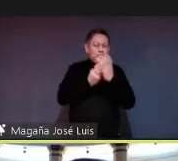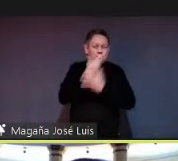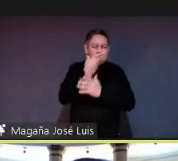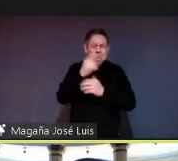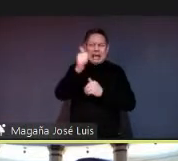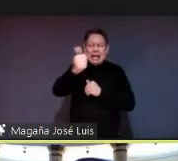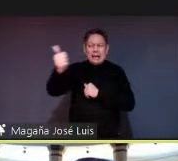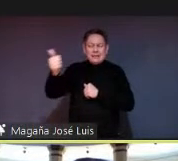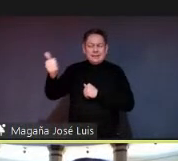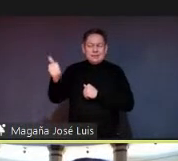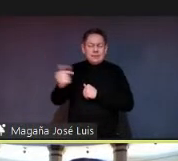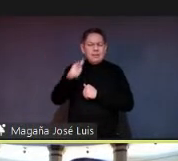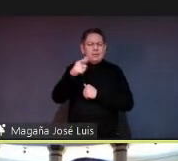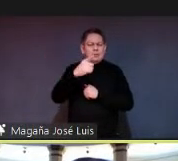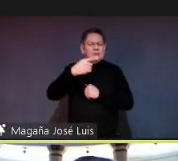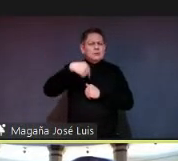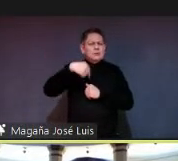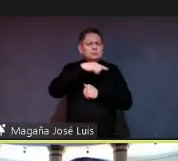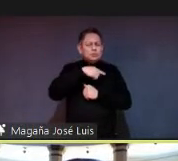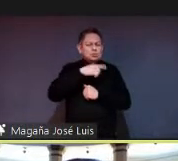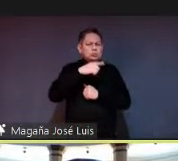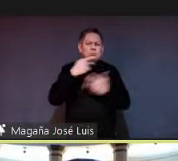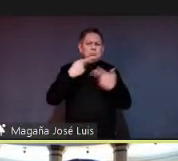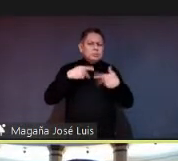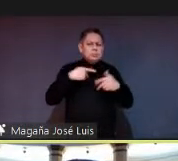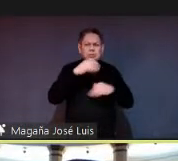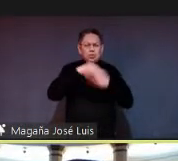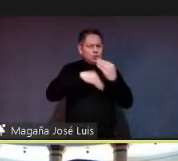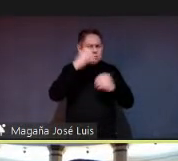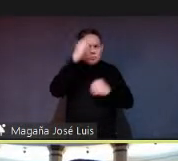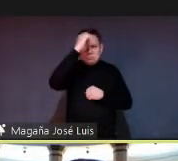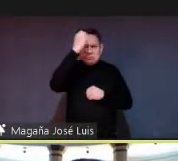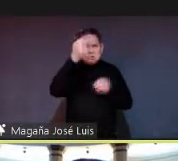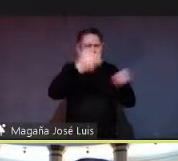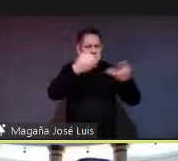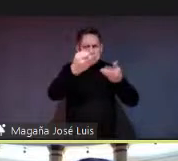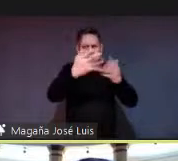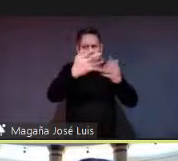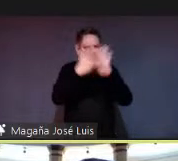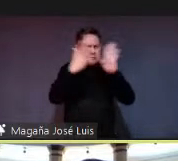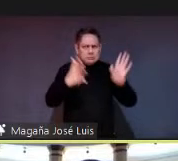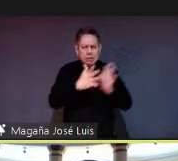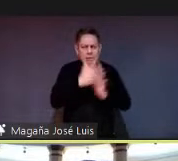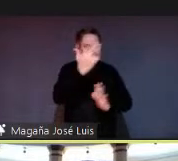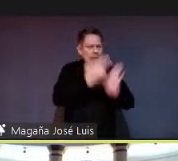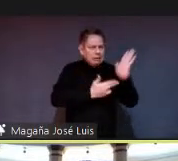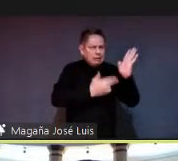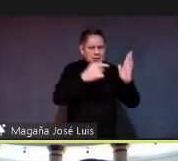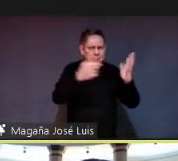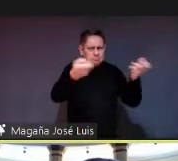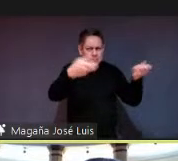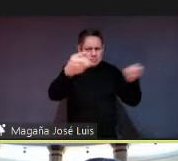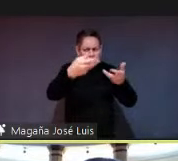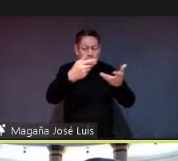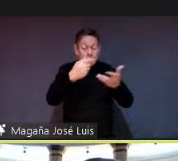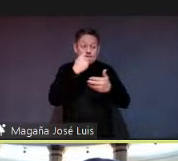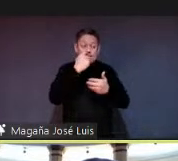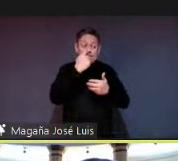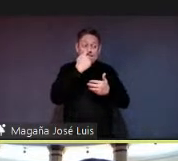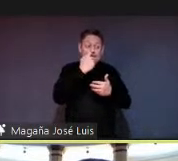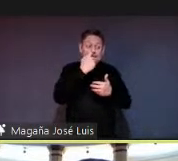of this curriculum. Multiple workshops were held in a democratic work, trying for everyone to